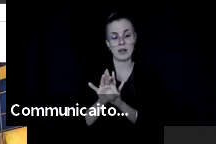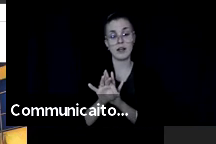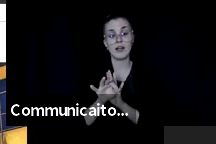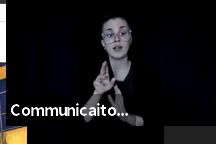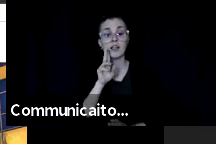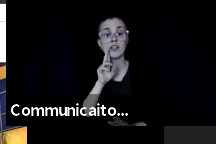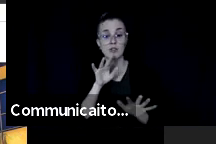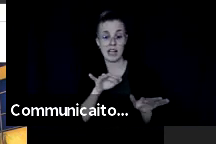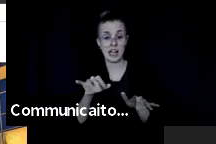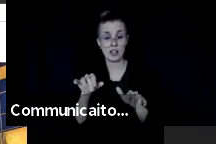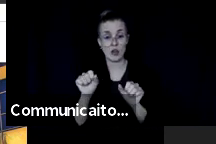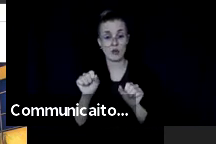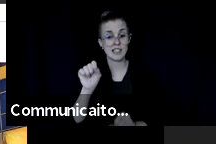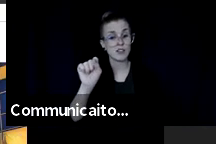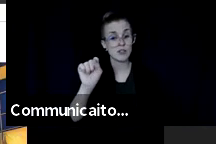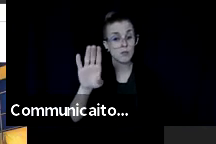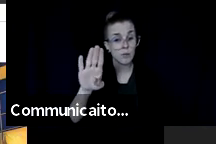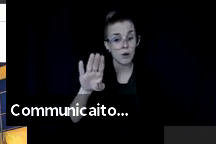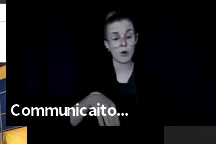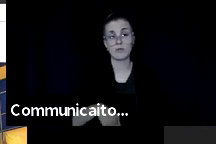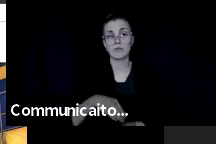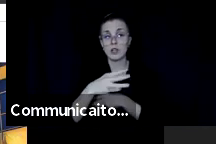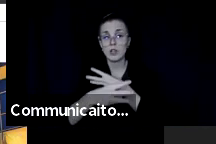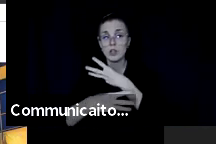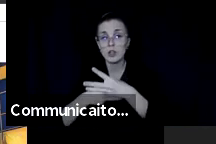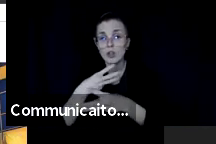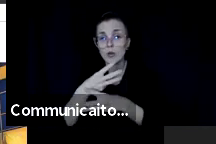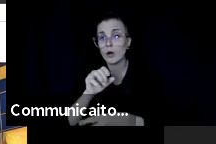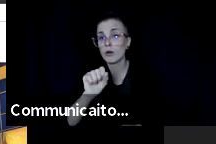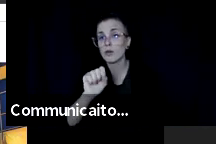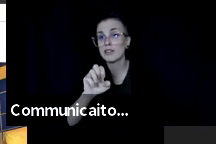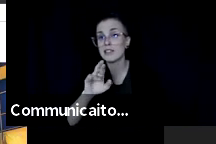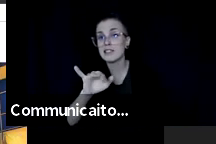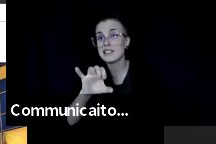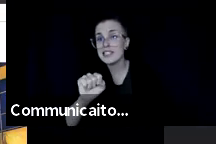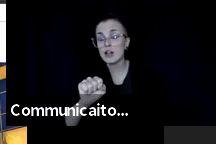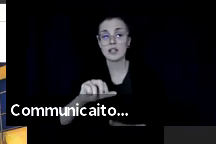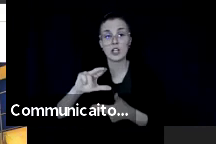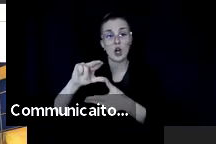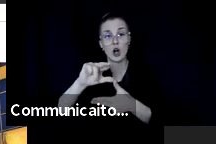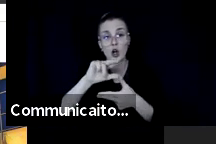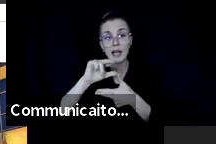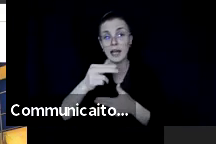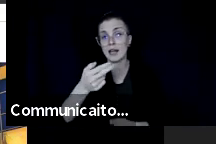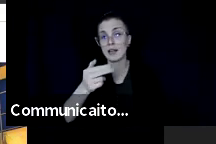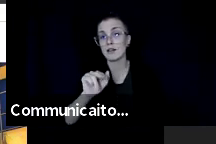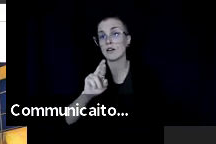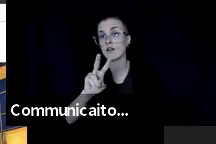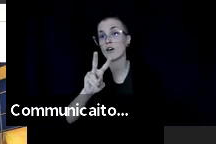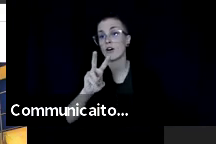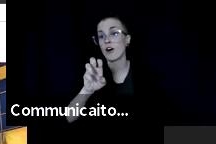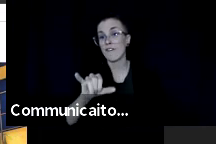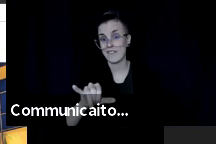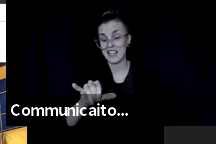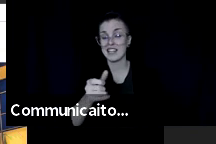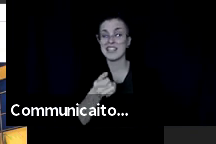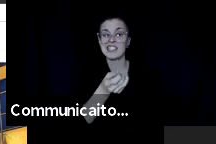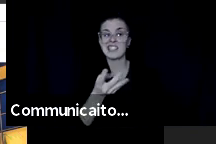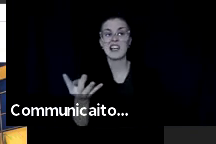the World Series, Hurricane Harvey, several tropical weather